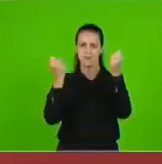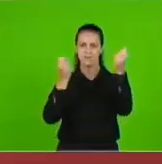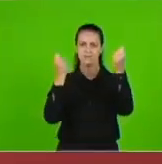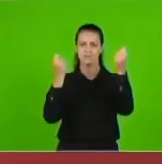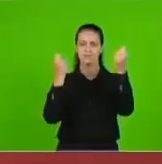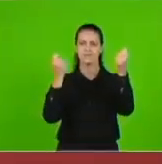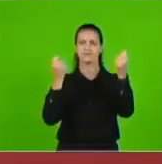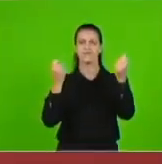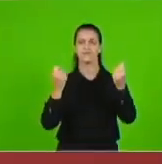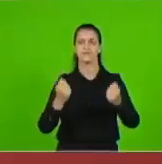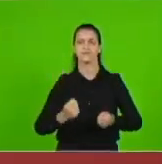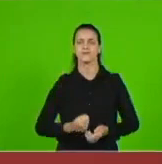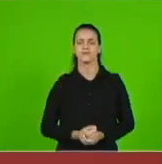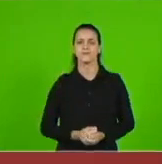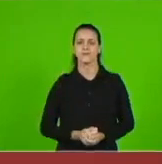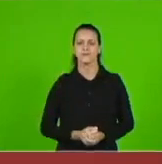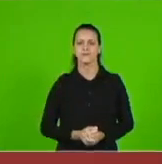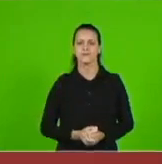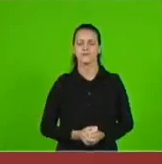Hallelujah. Hallelujah.